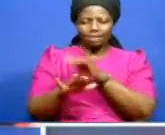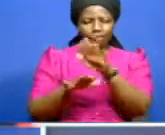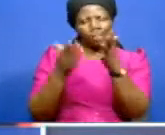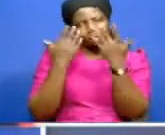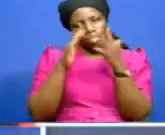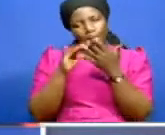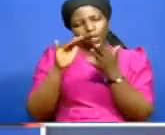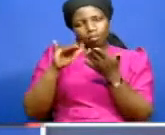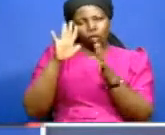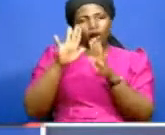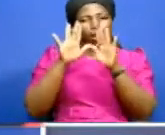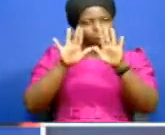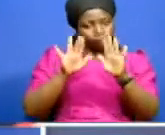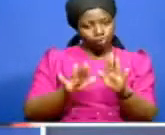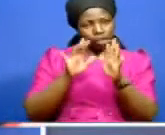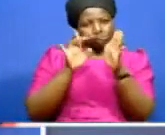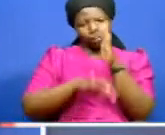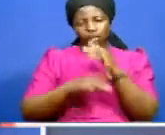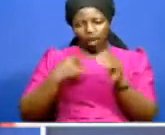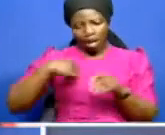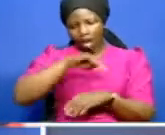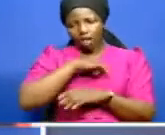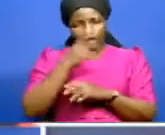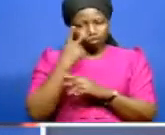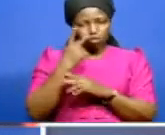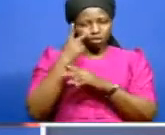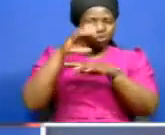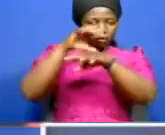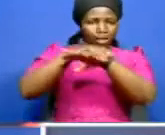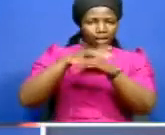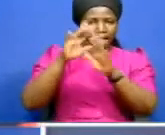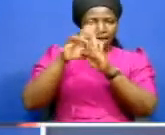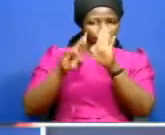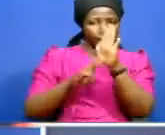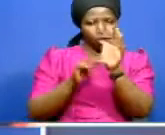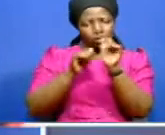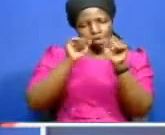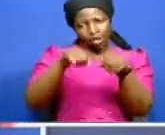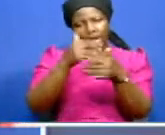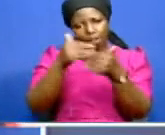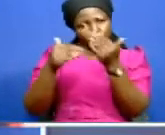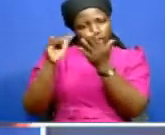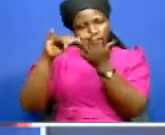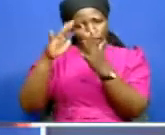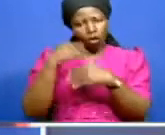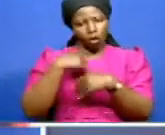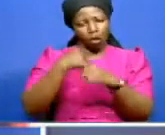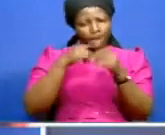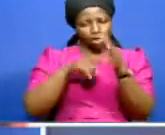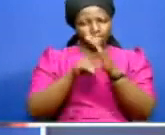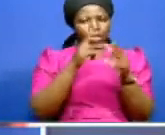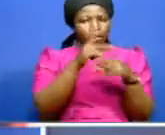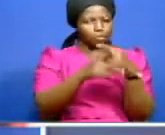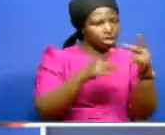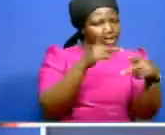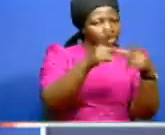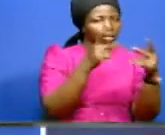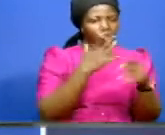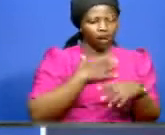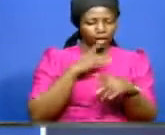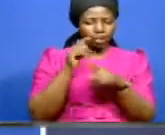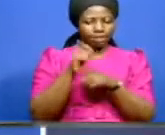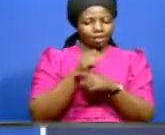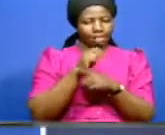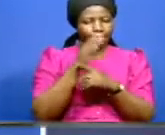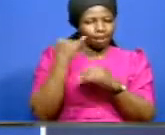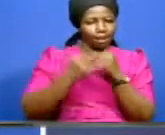more important is that we're also looking for a record that can build more confidence, you know, in the process of our training. The